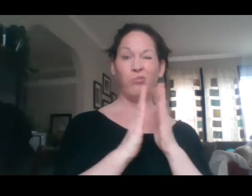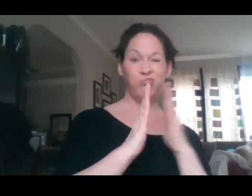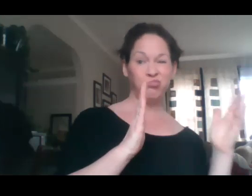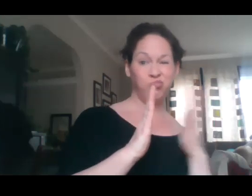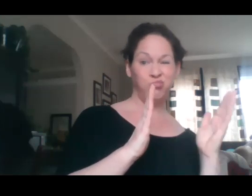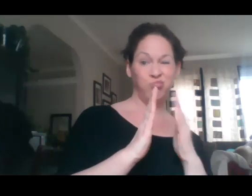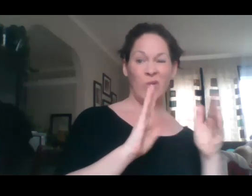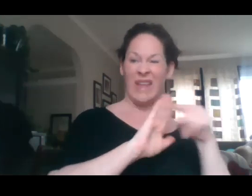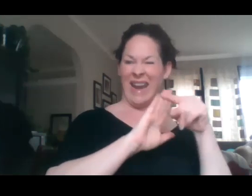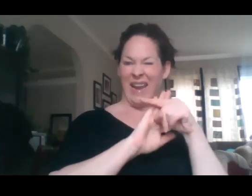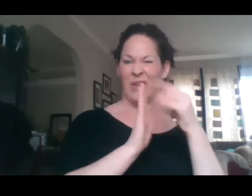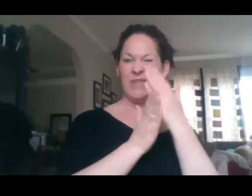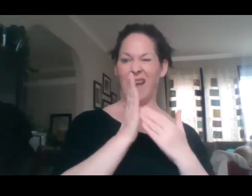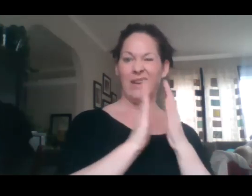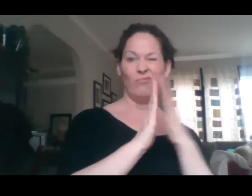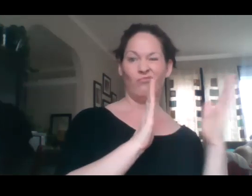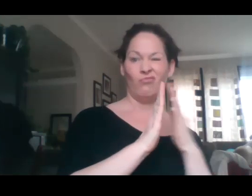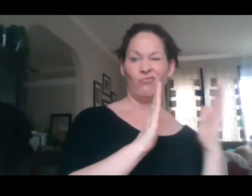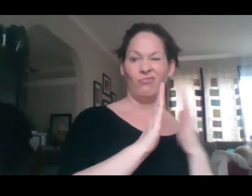side.